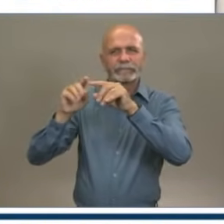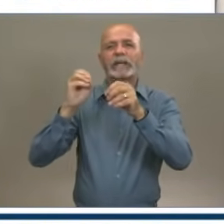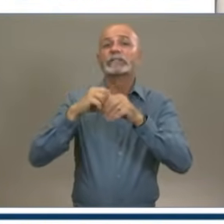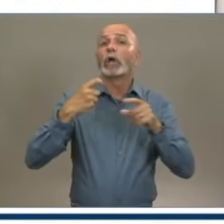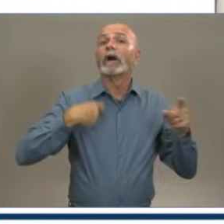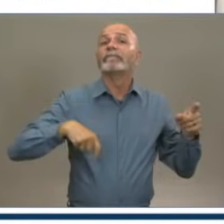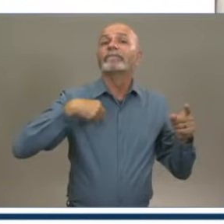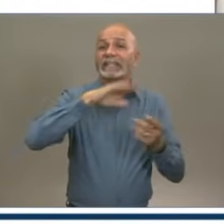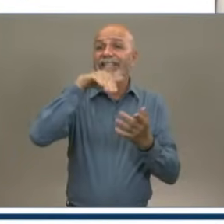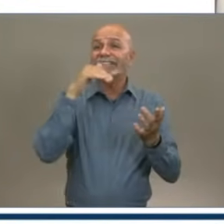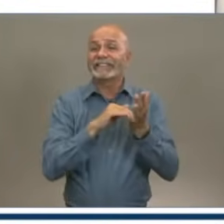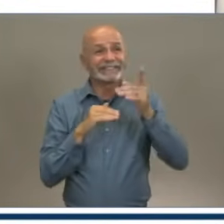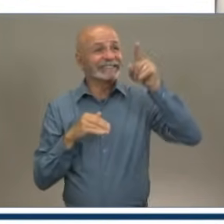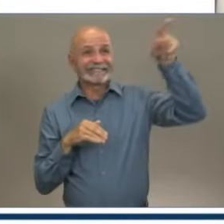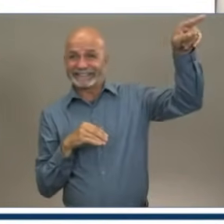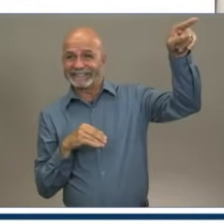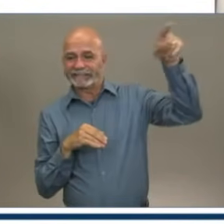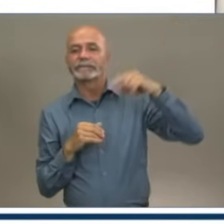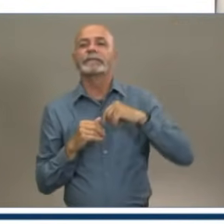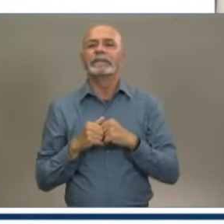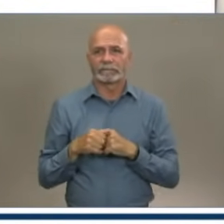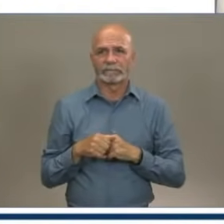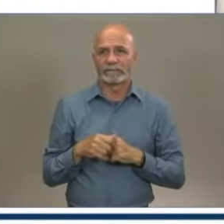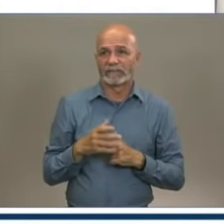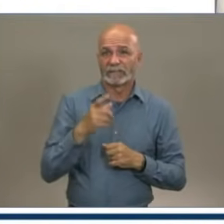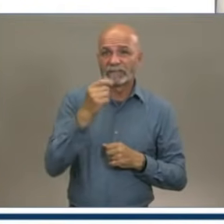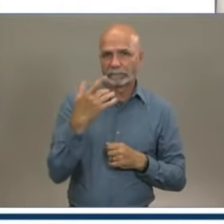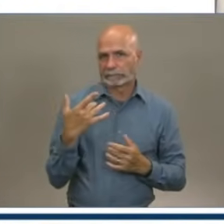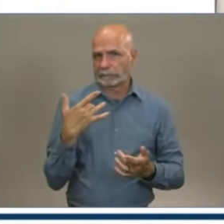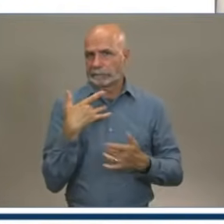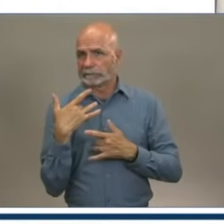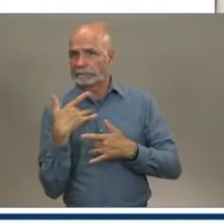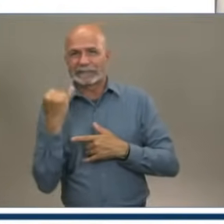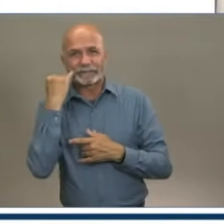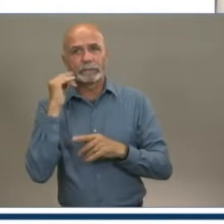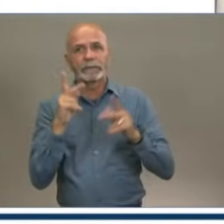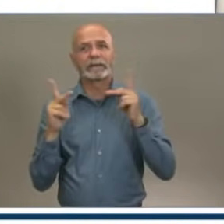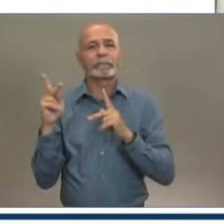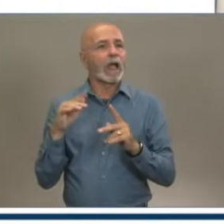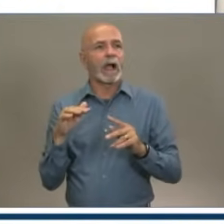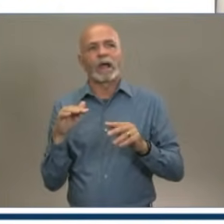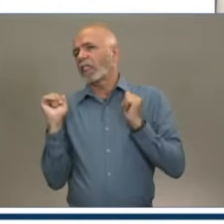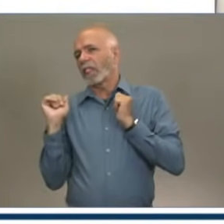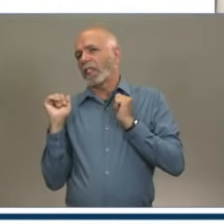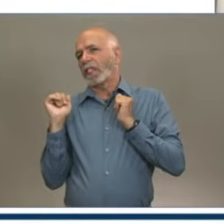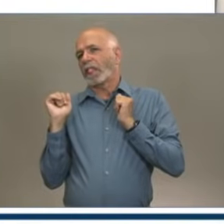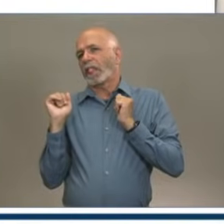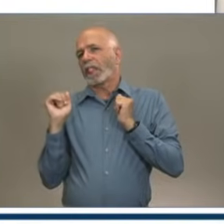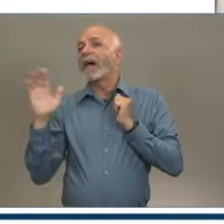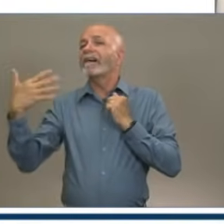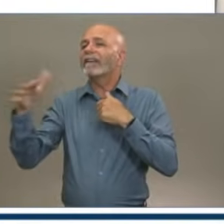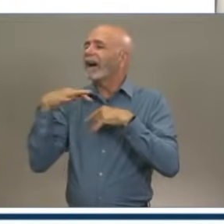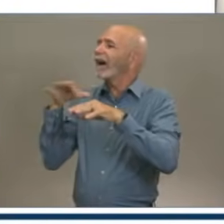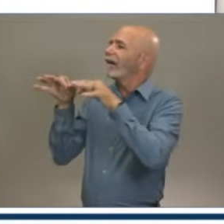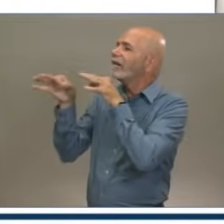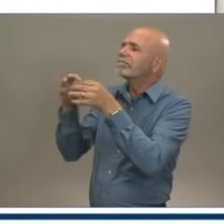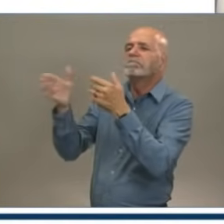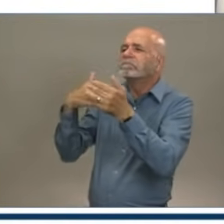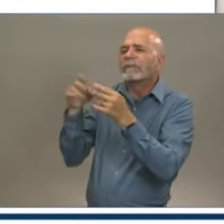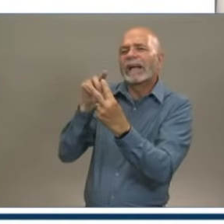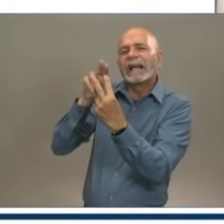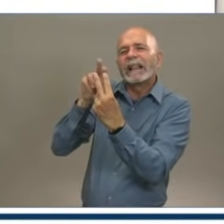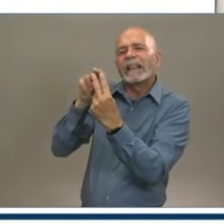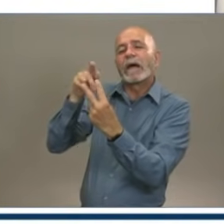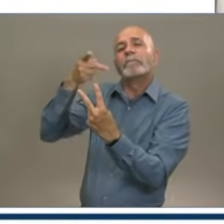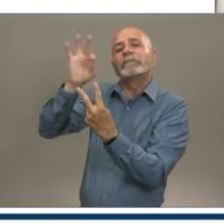days. I'm just wondering, are you worried that people aren't getting the message you sent out the other day that Moderna is just as